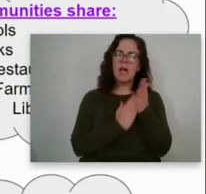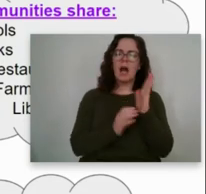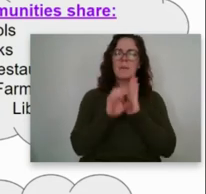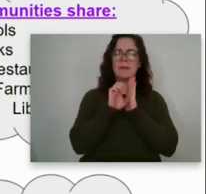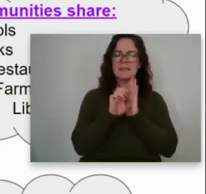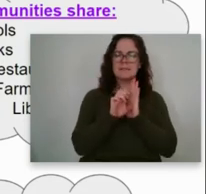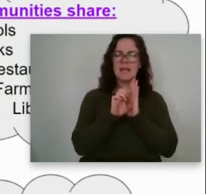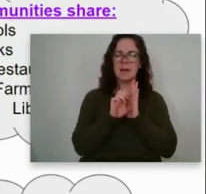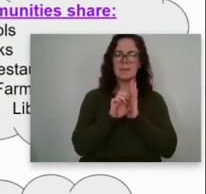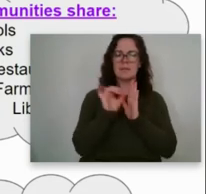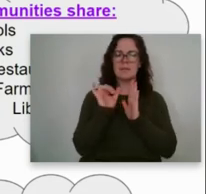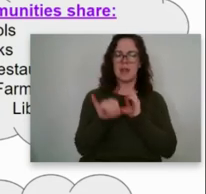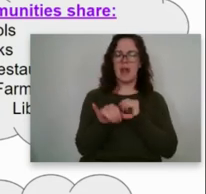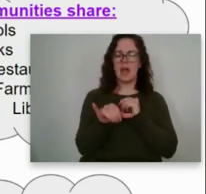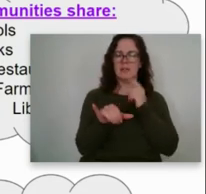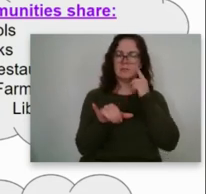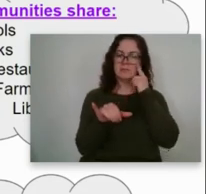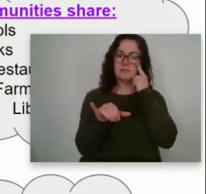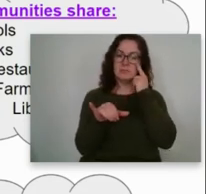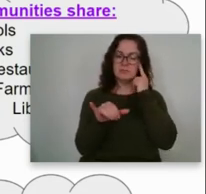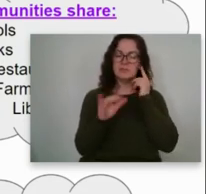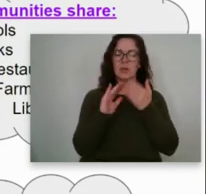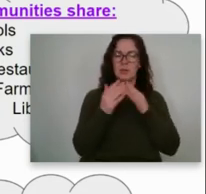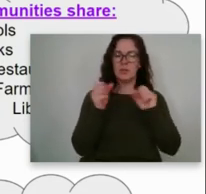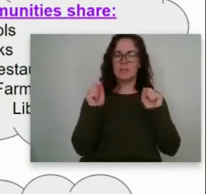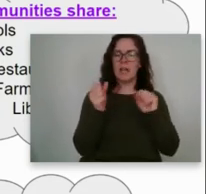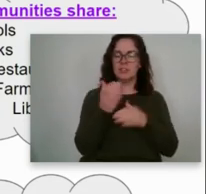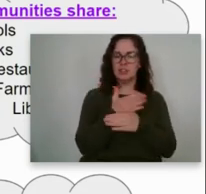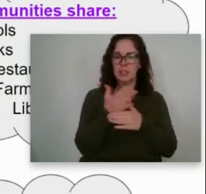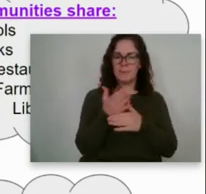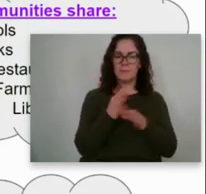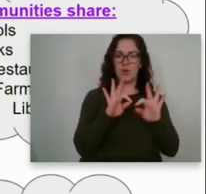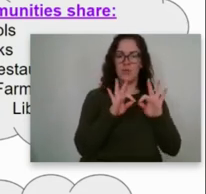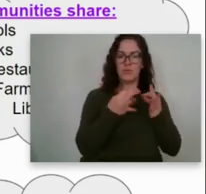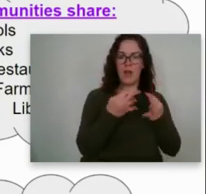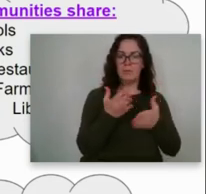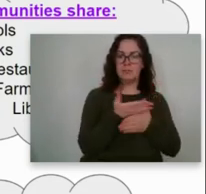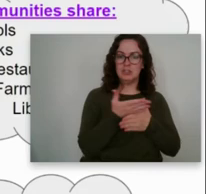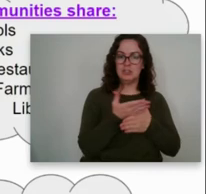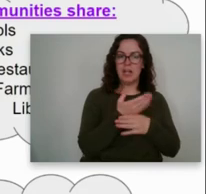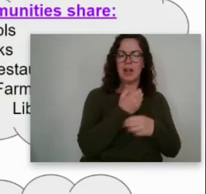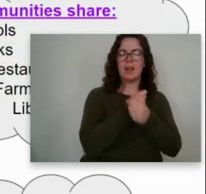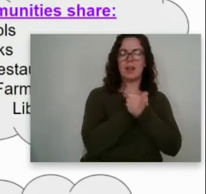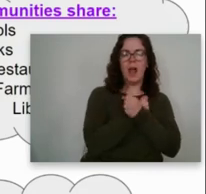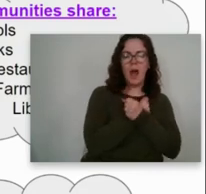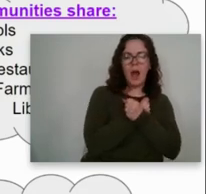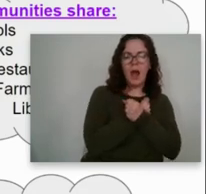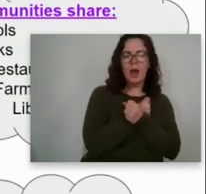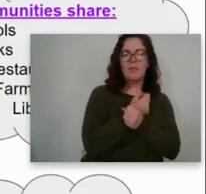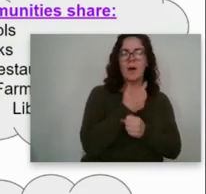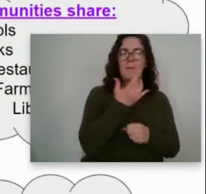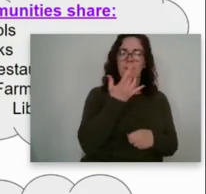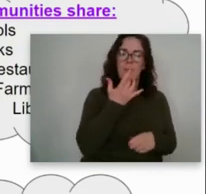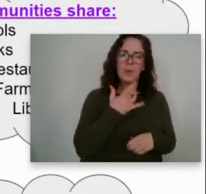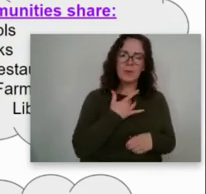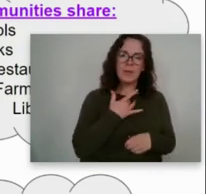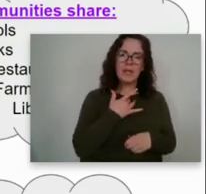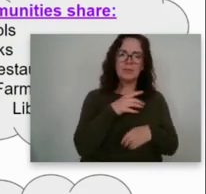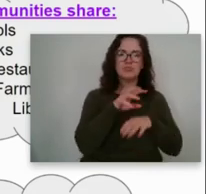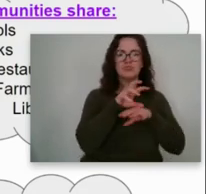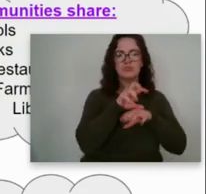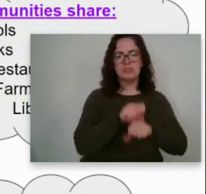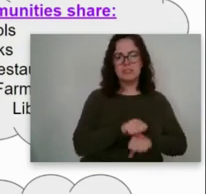some other communities can share. So families can share in love, they share birthdays, they celebrate